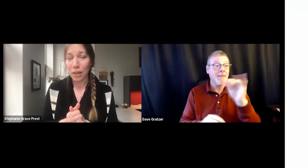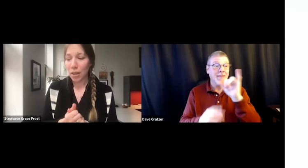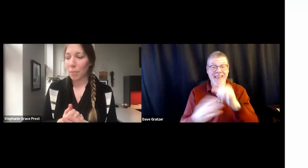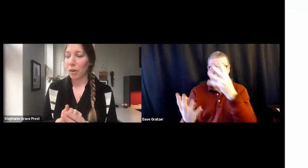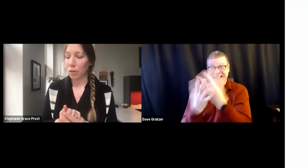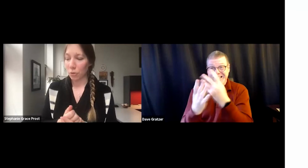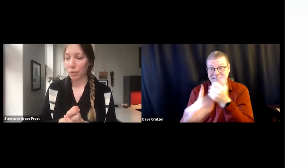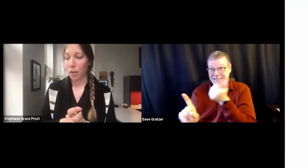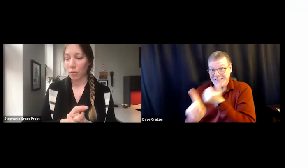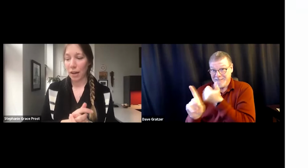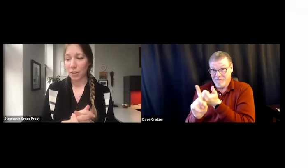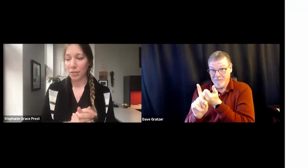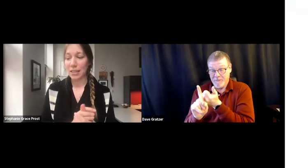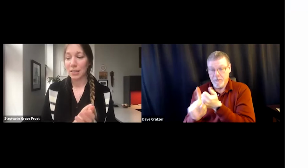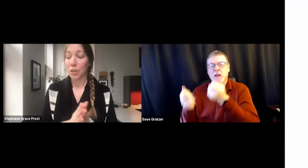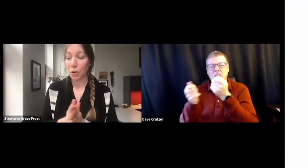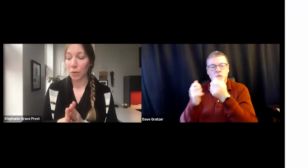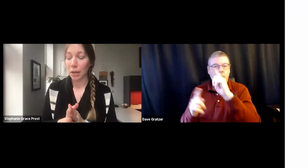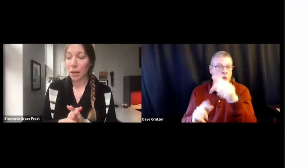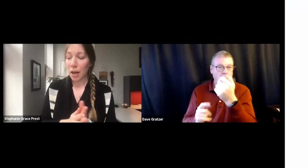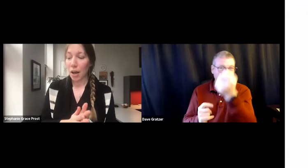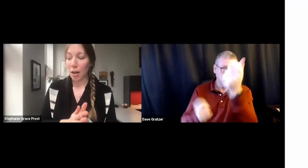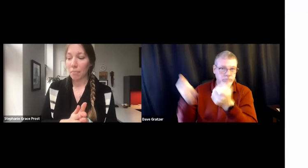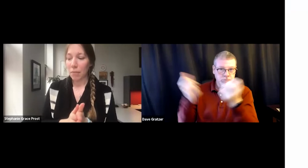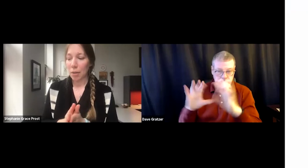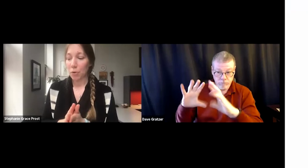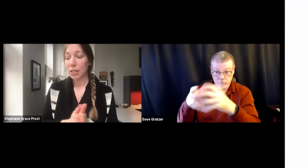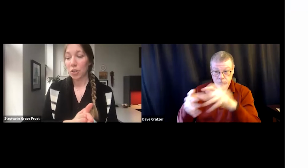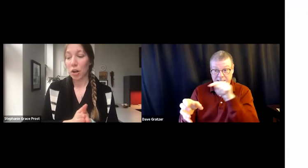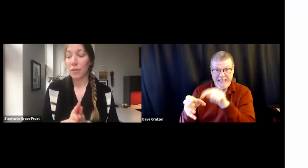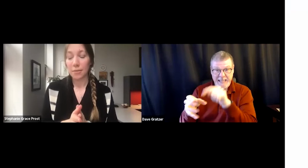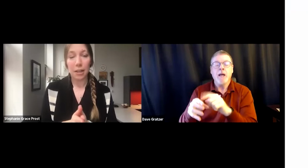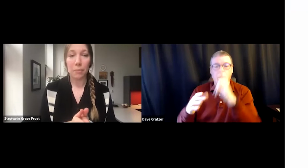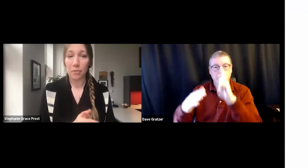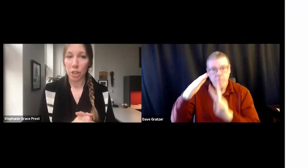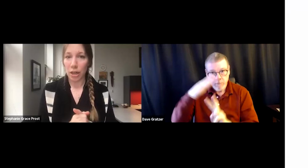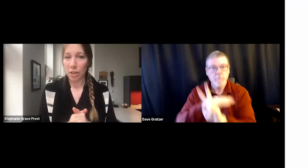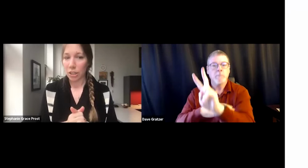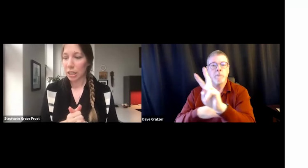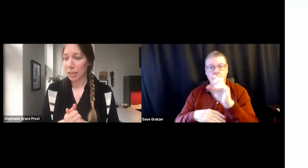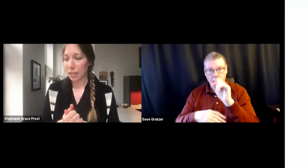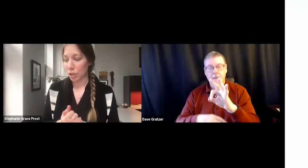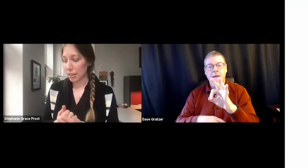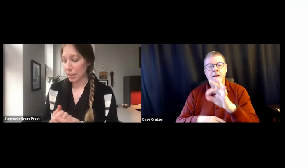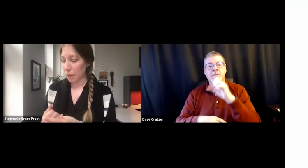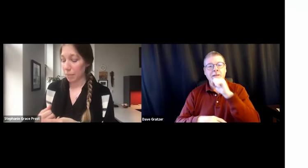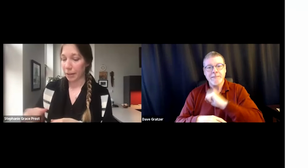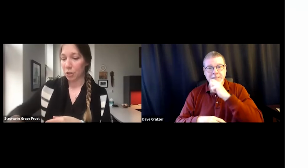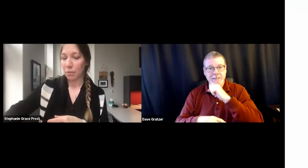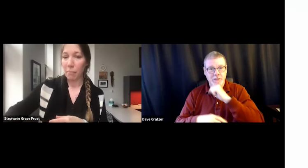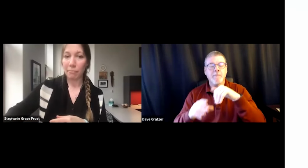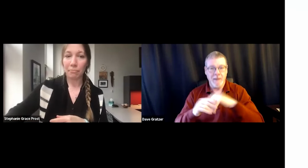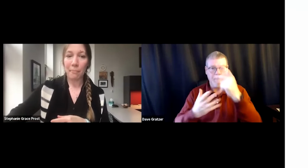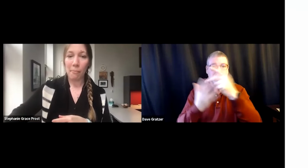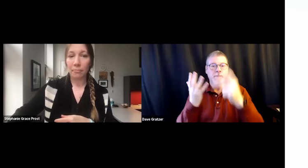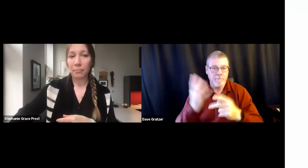itself, upon controlling for other factors, is a known predictor of the development of geriatric conditions in the